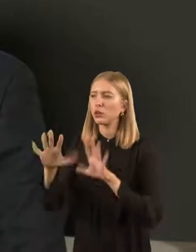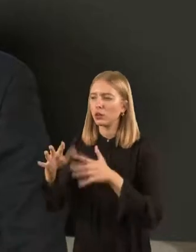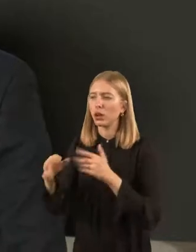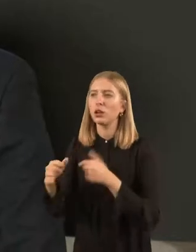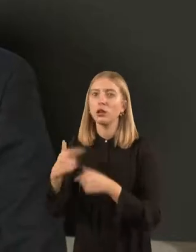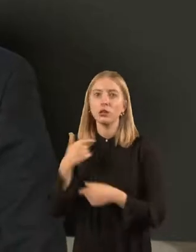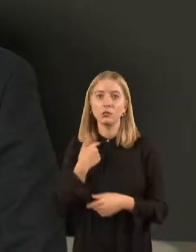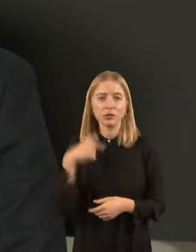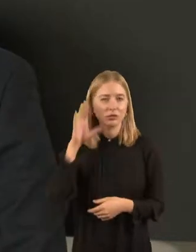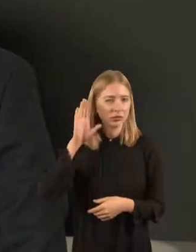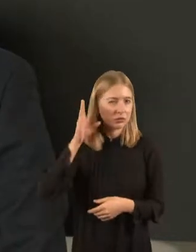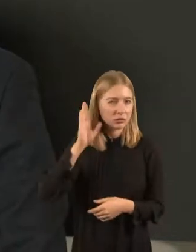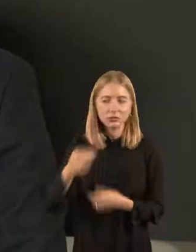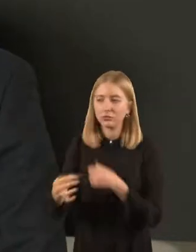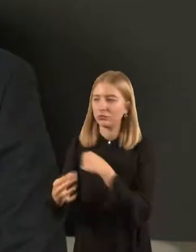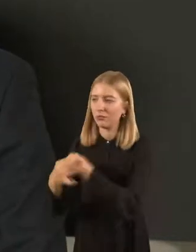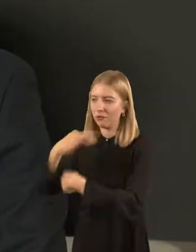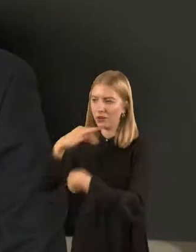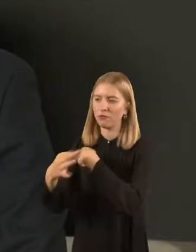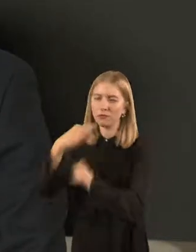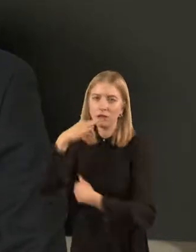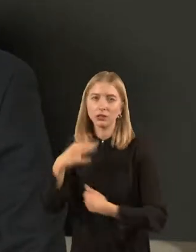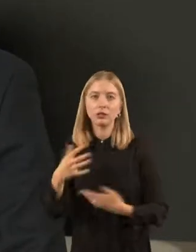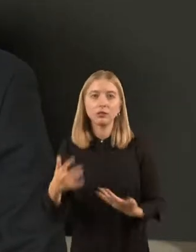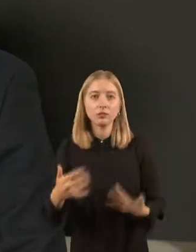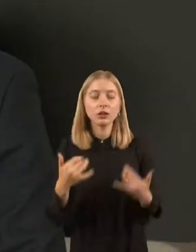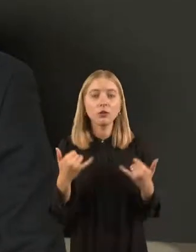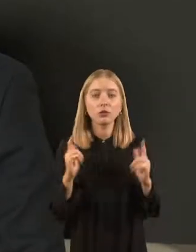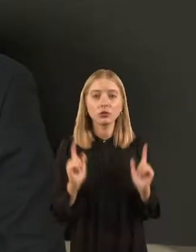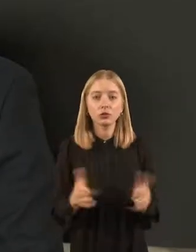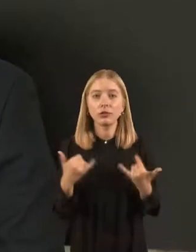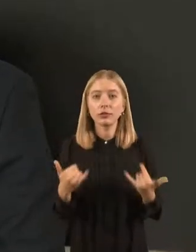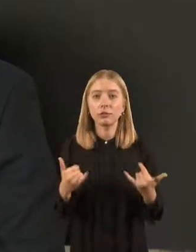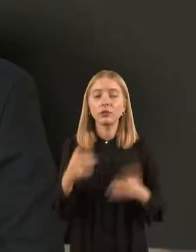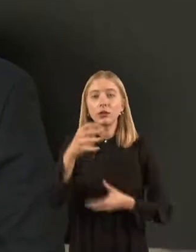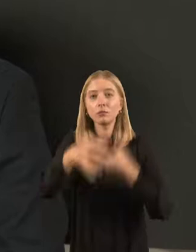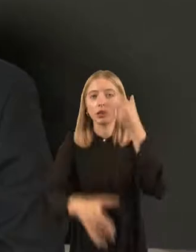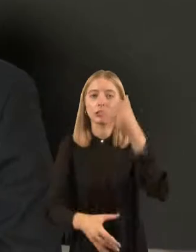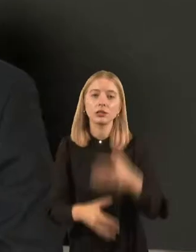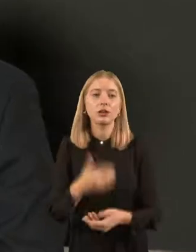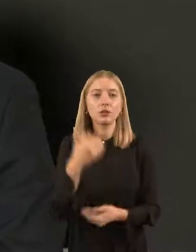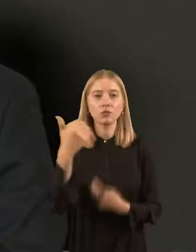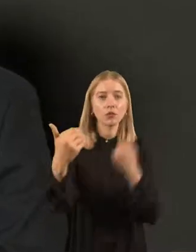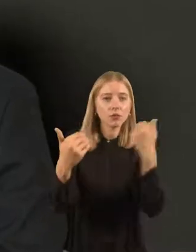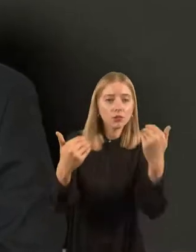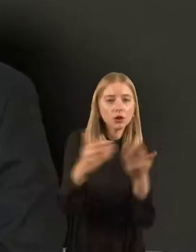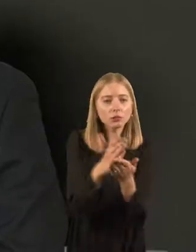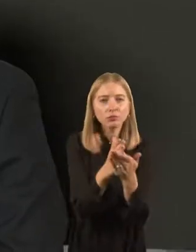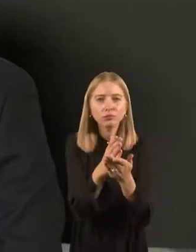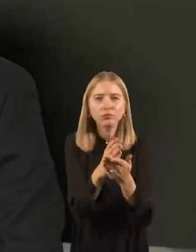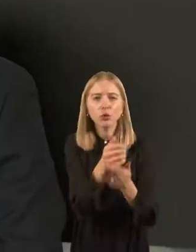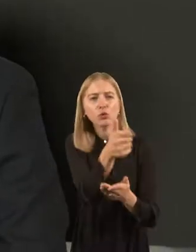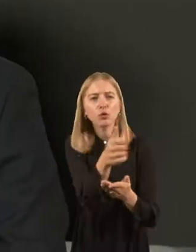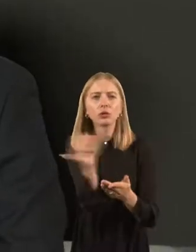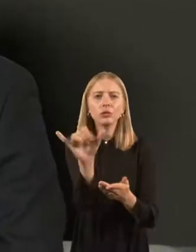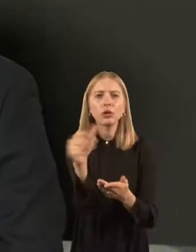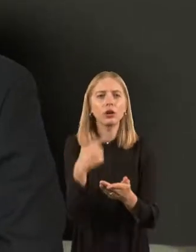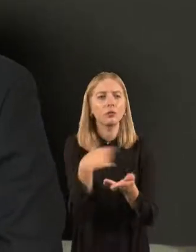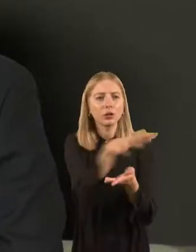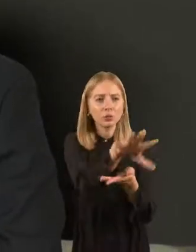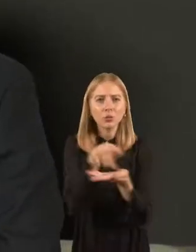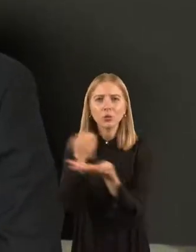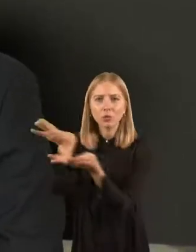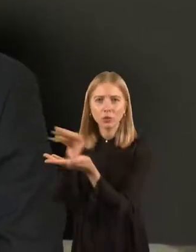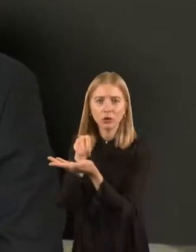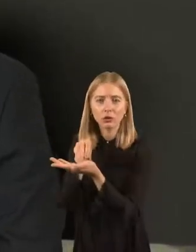of a tool that controls how we are implementing what we agreed upon in Brussels. But